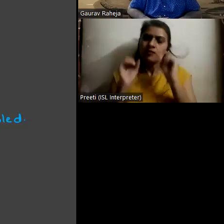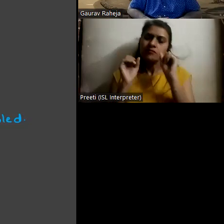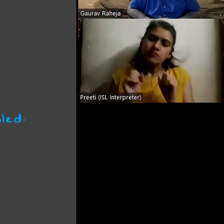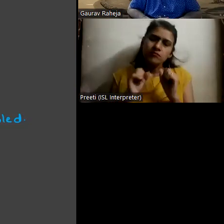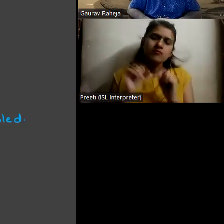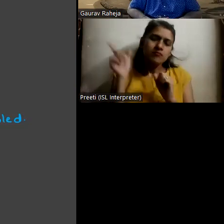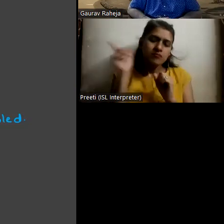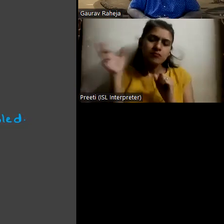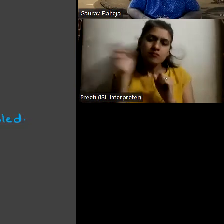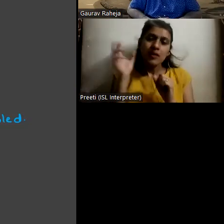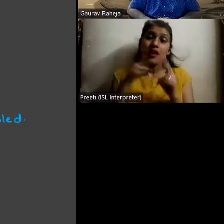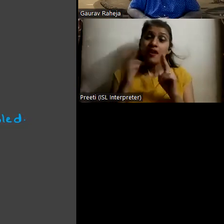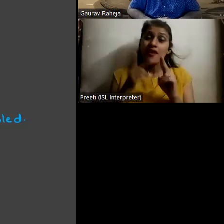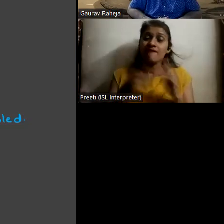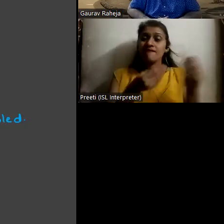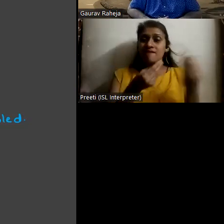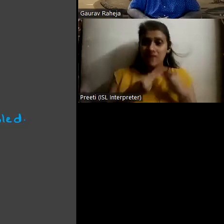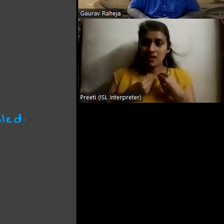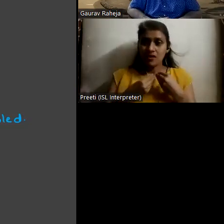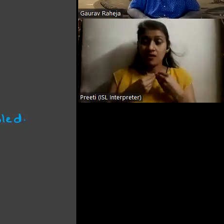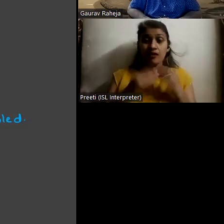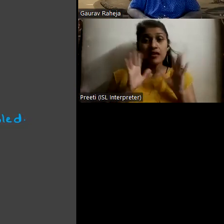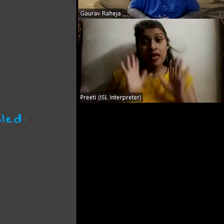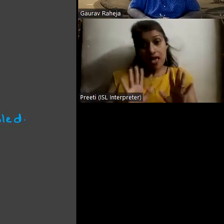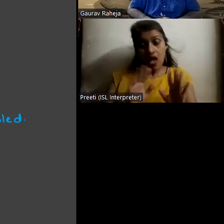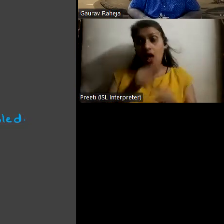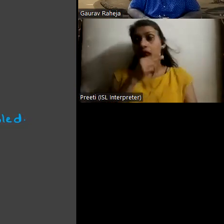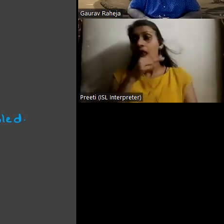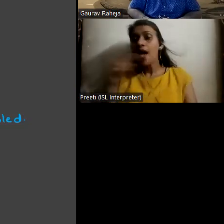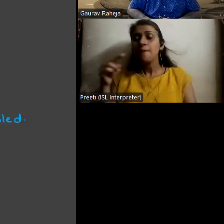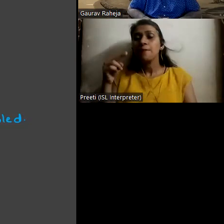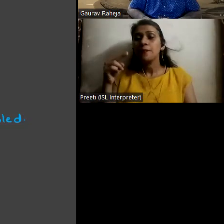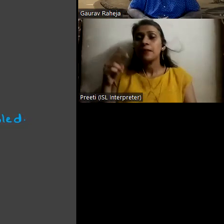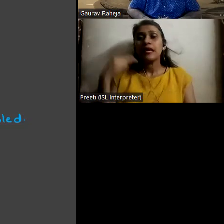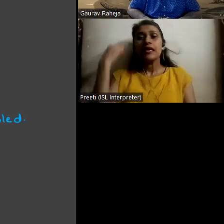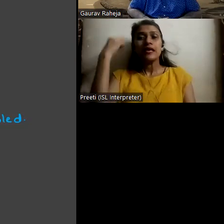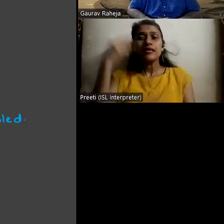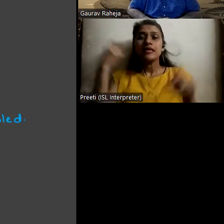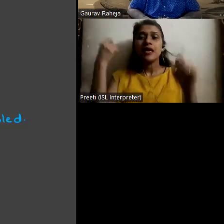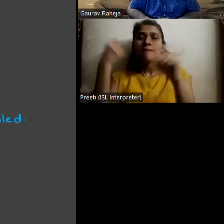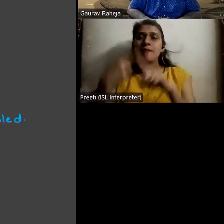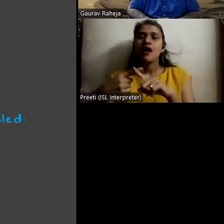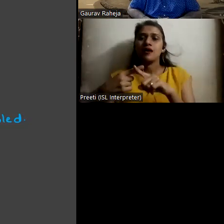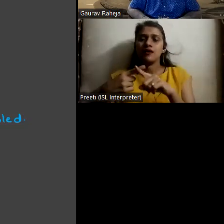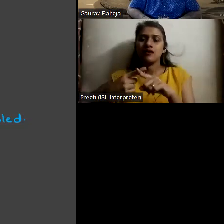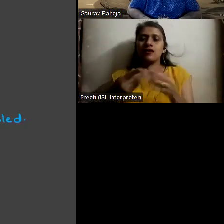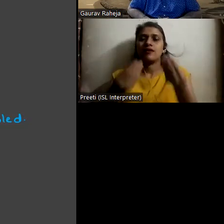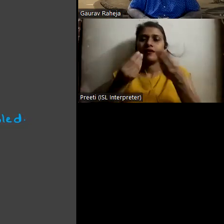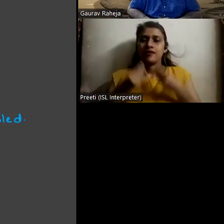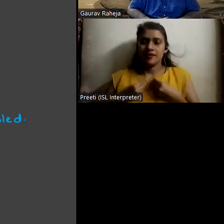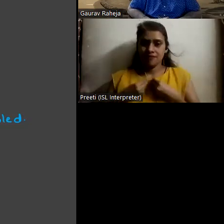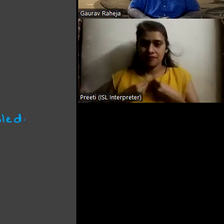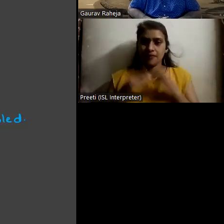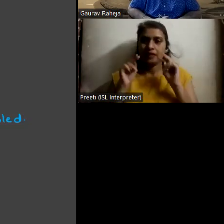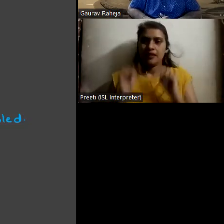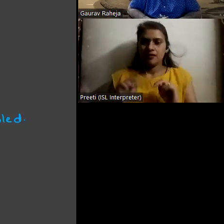facilities. right. So that facility means refers to reasonable accommodation, if I'm